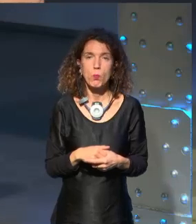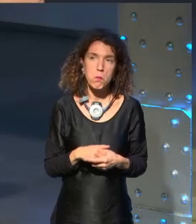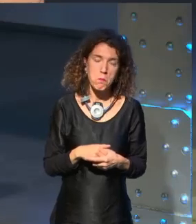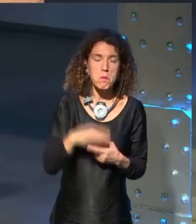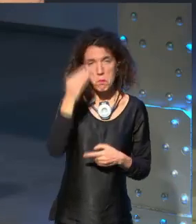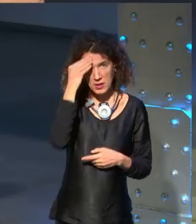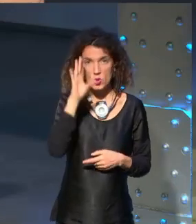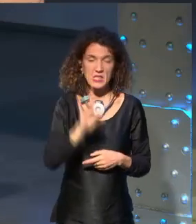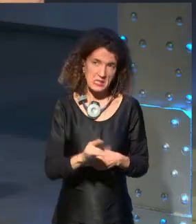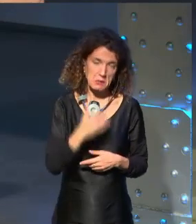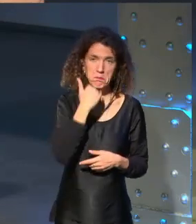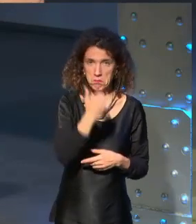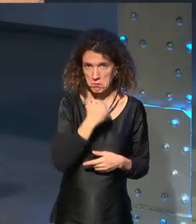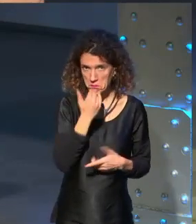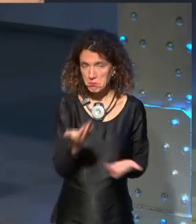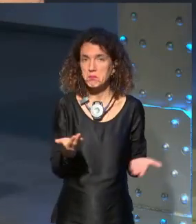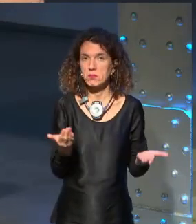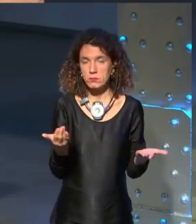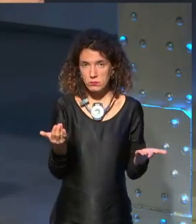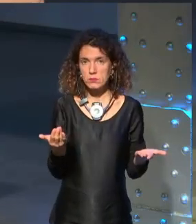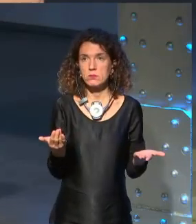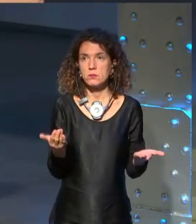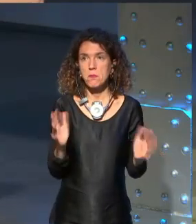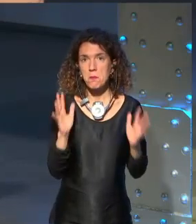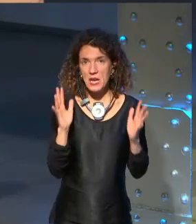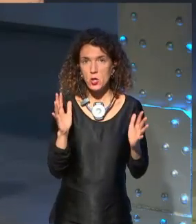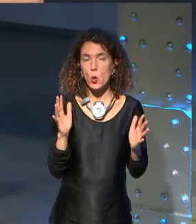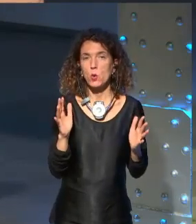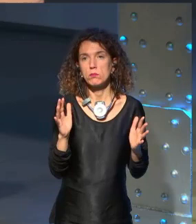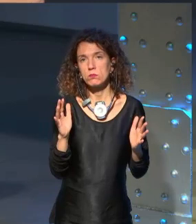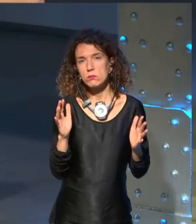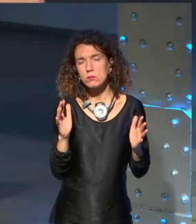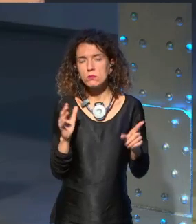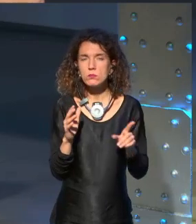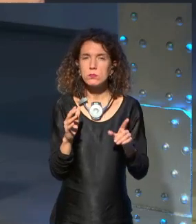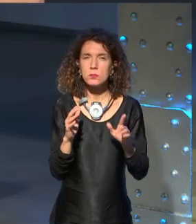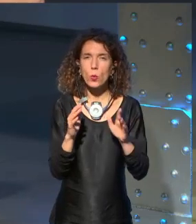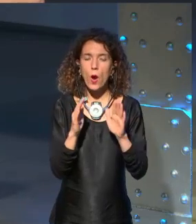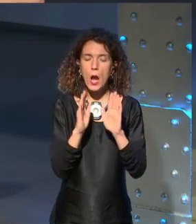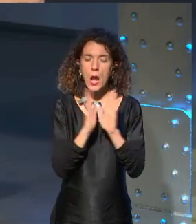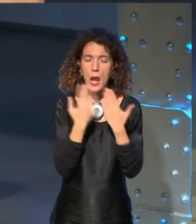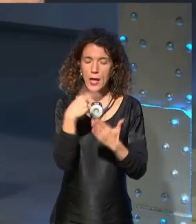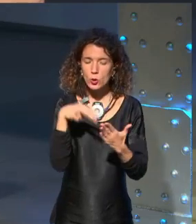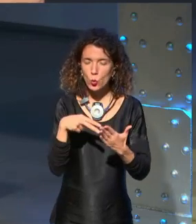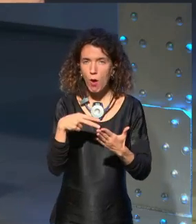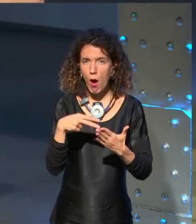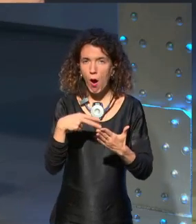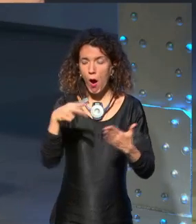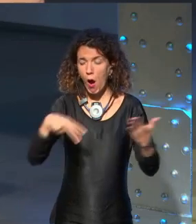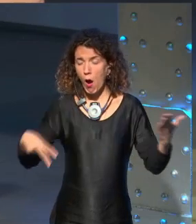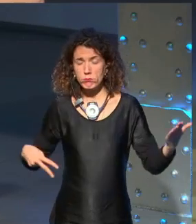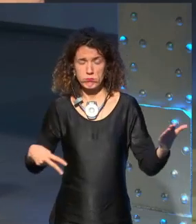that I don't read that widely. I have a very narrow focus in terms of the kinds